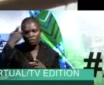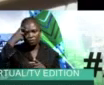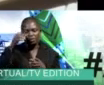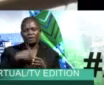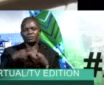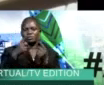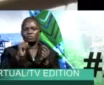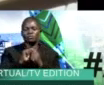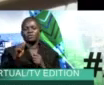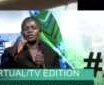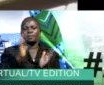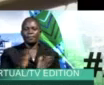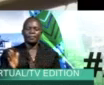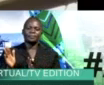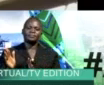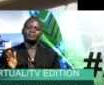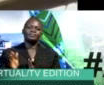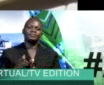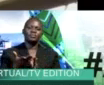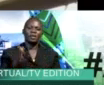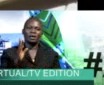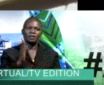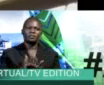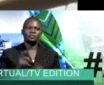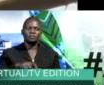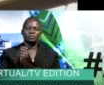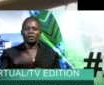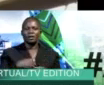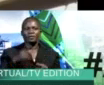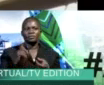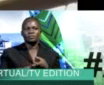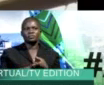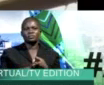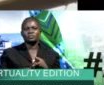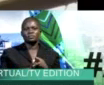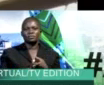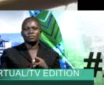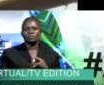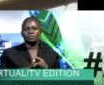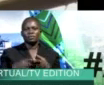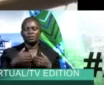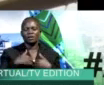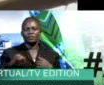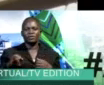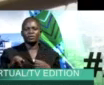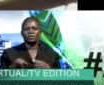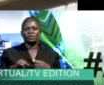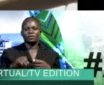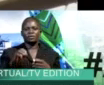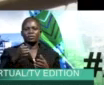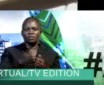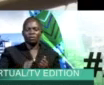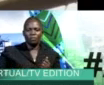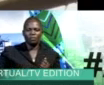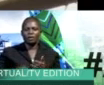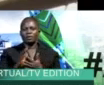a dedicated LPG plan. There are times we have to have a flexibility